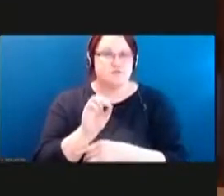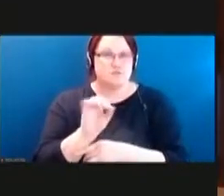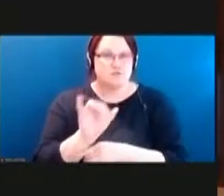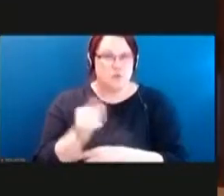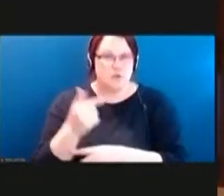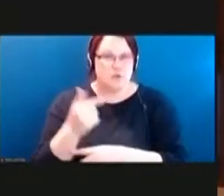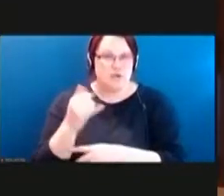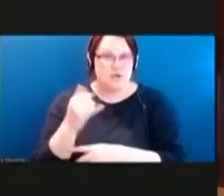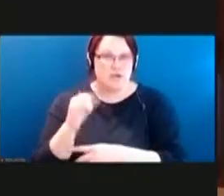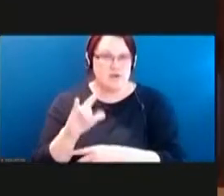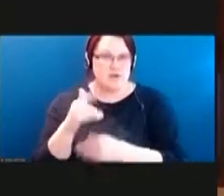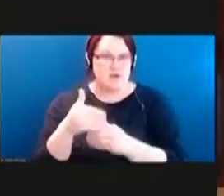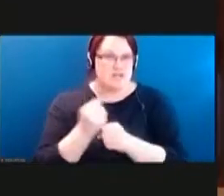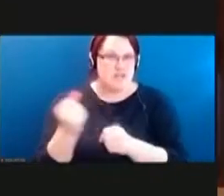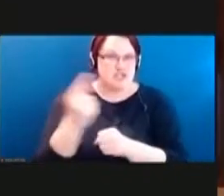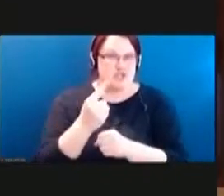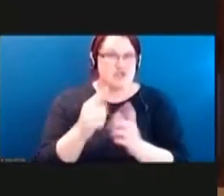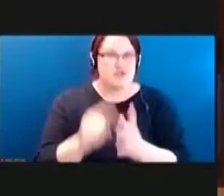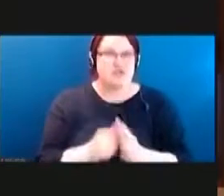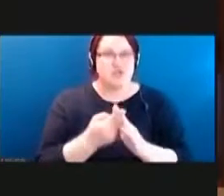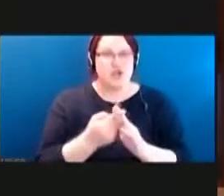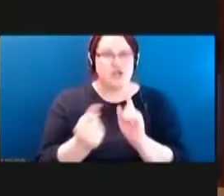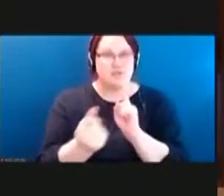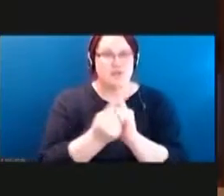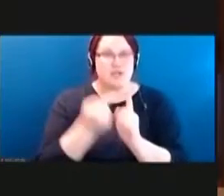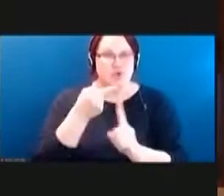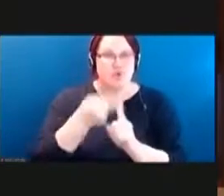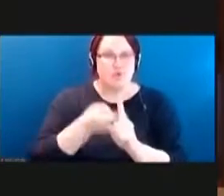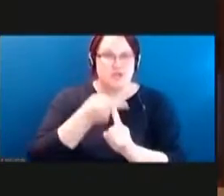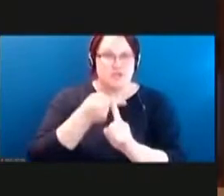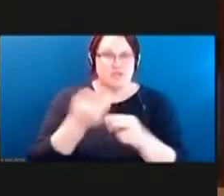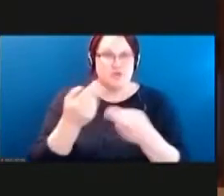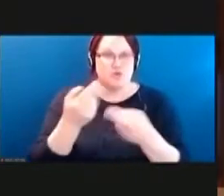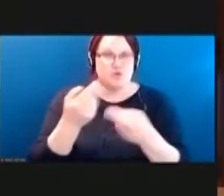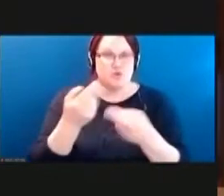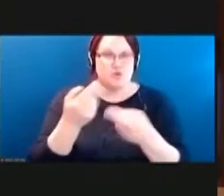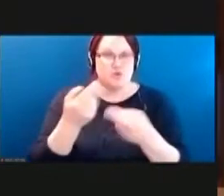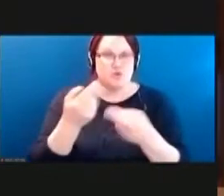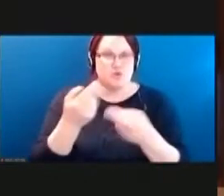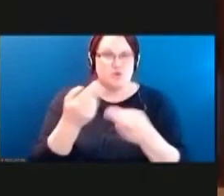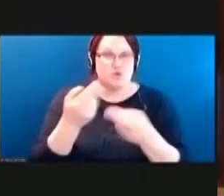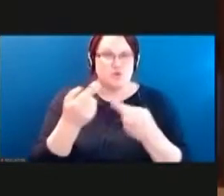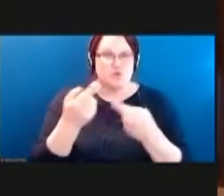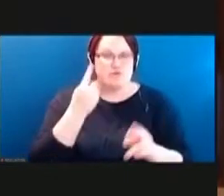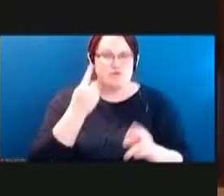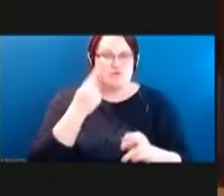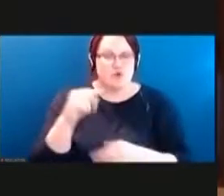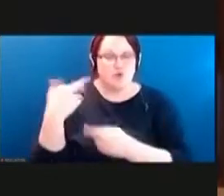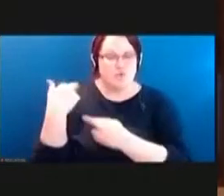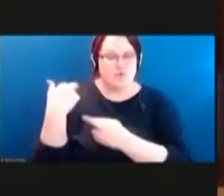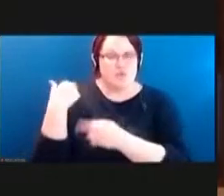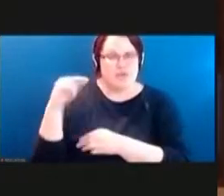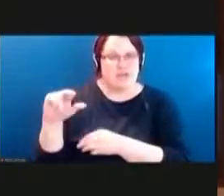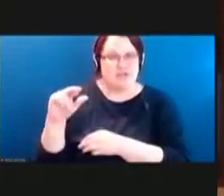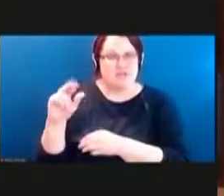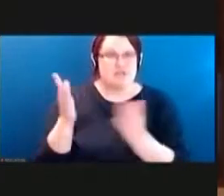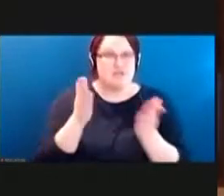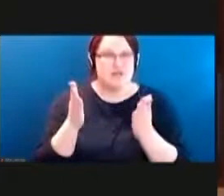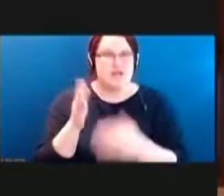group began meeting in a rented room for religious services as the please forgive me,